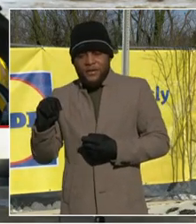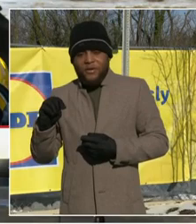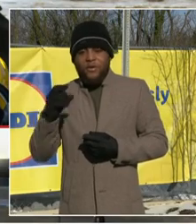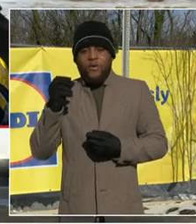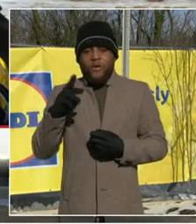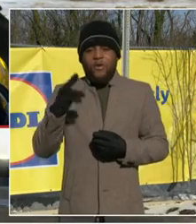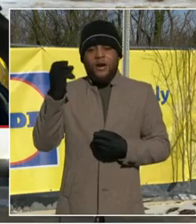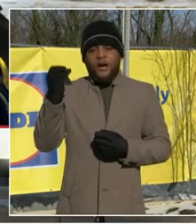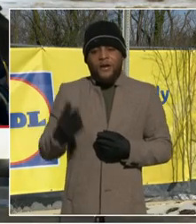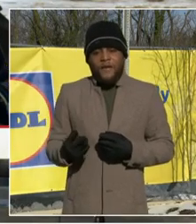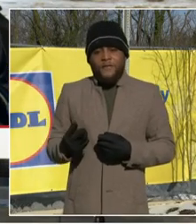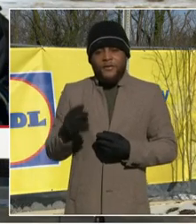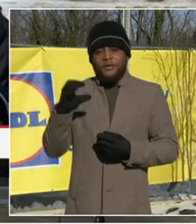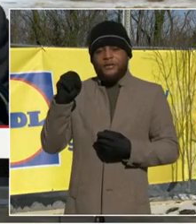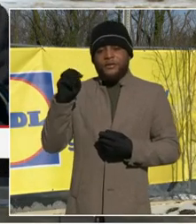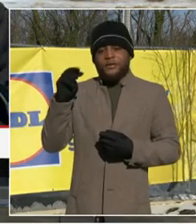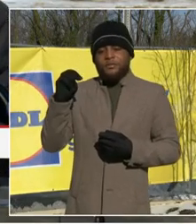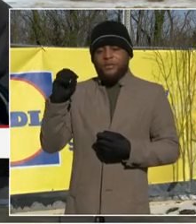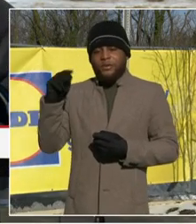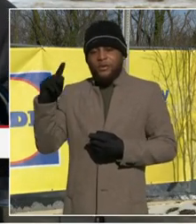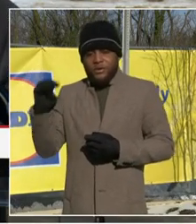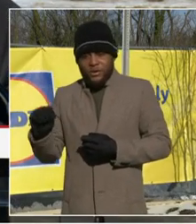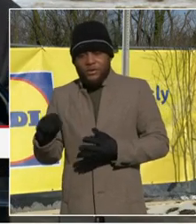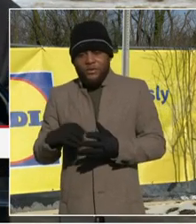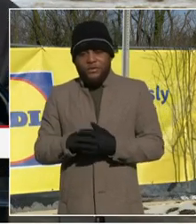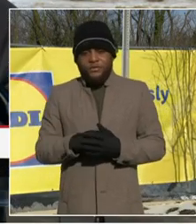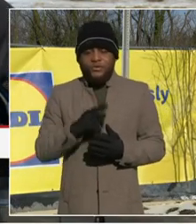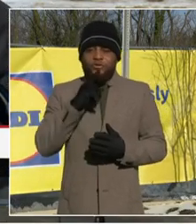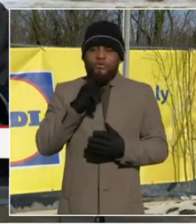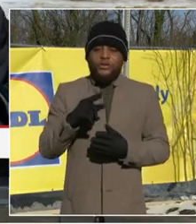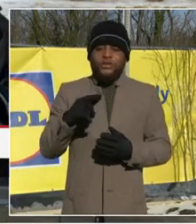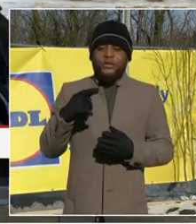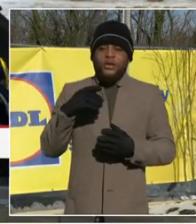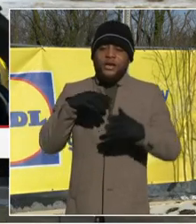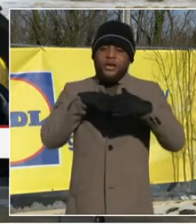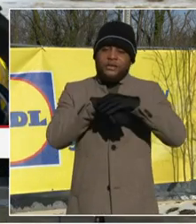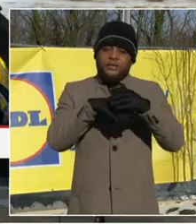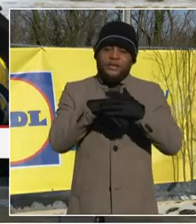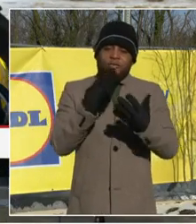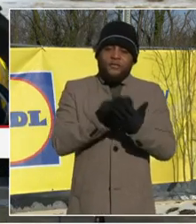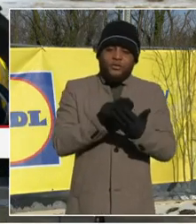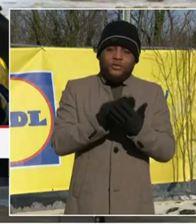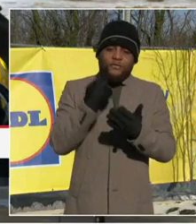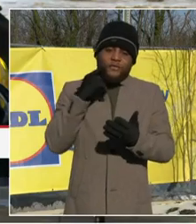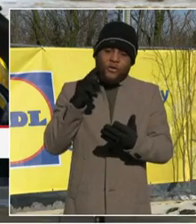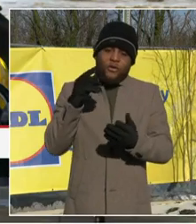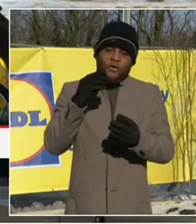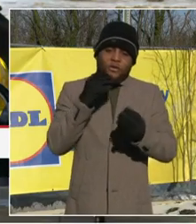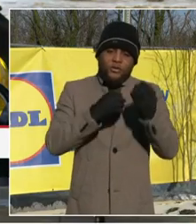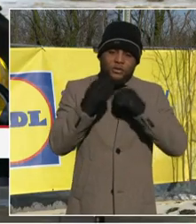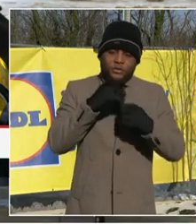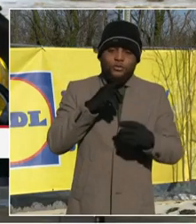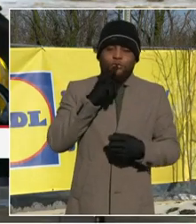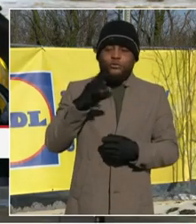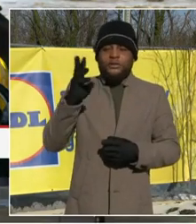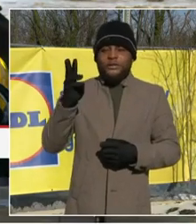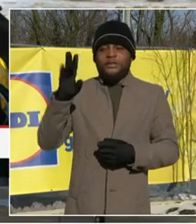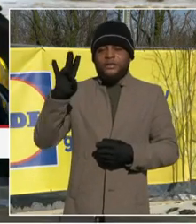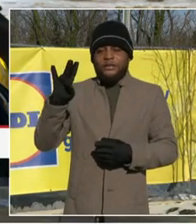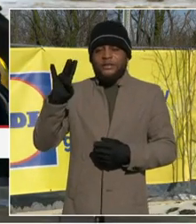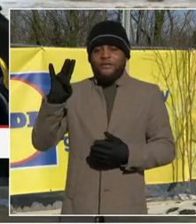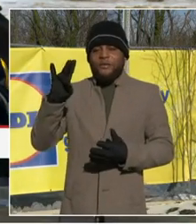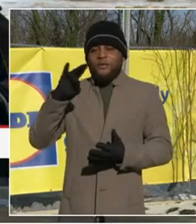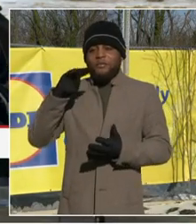Fund. So Food Access Fund is a totally separate $58 million grant. And what that allows us to do is to create food access